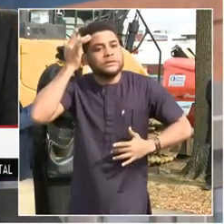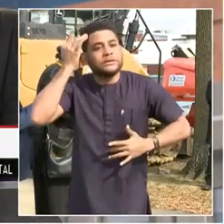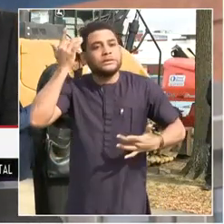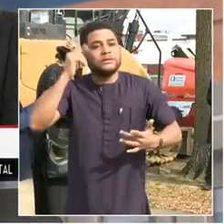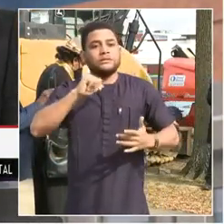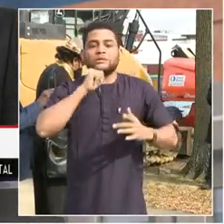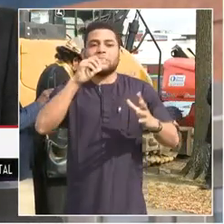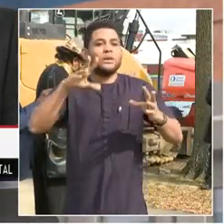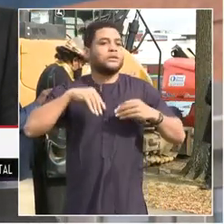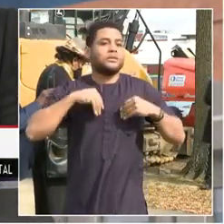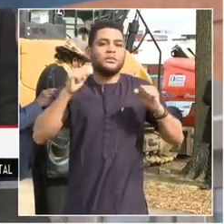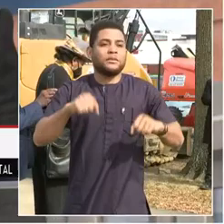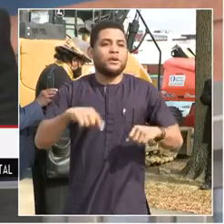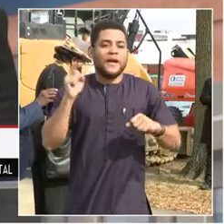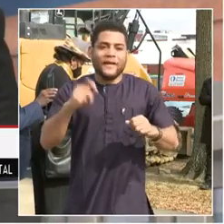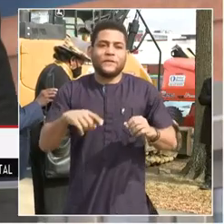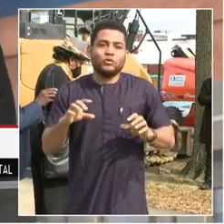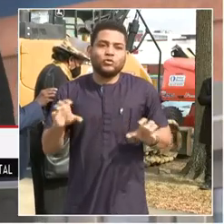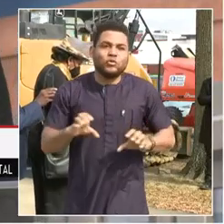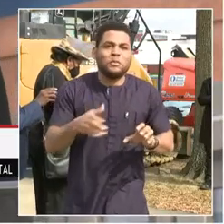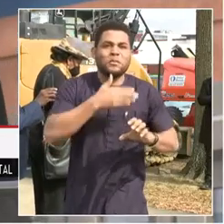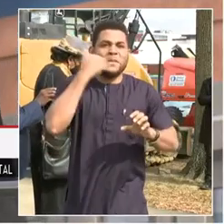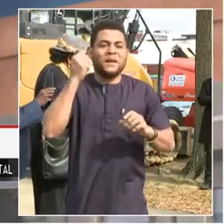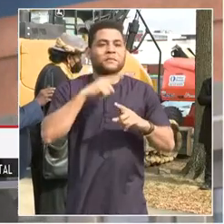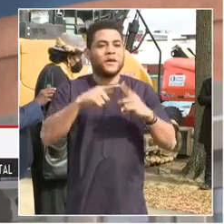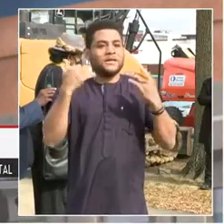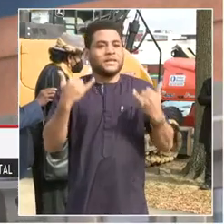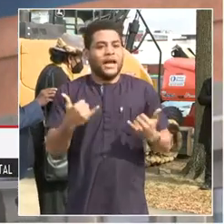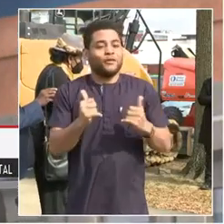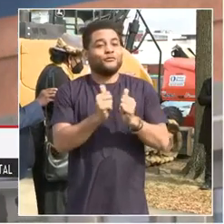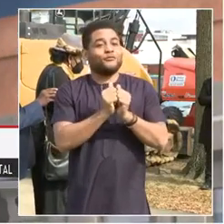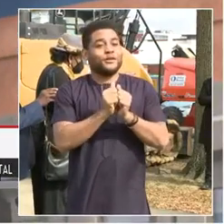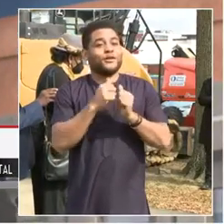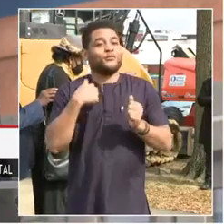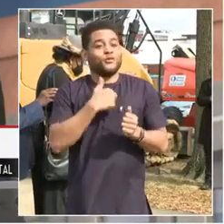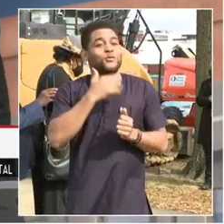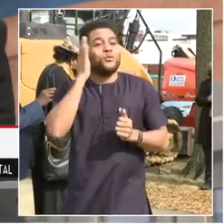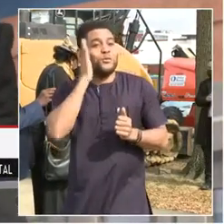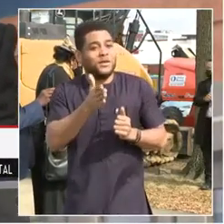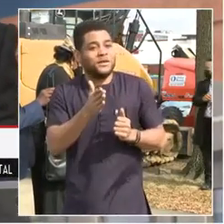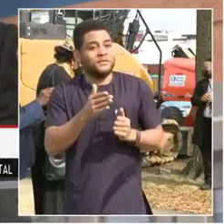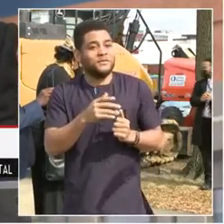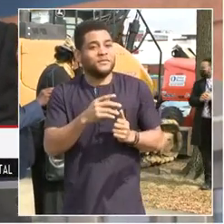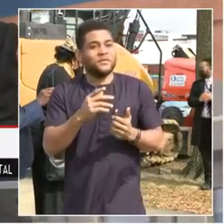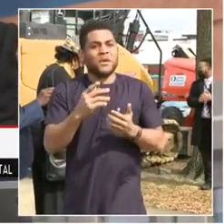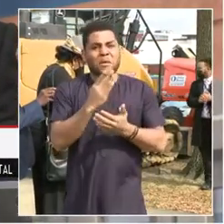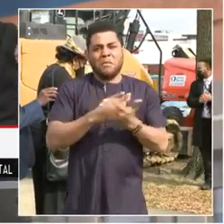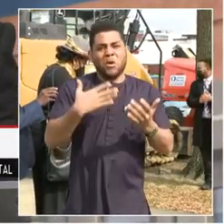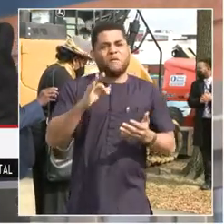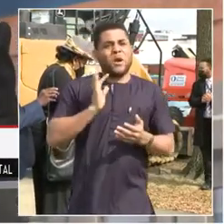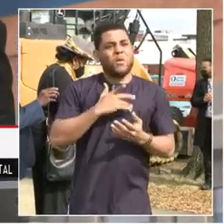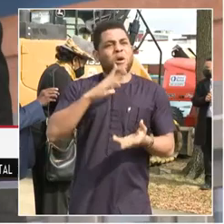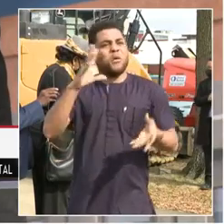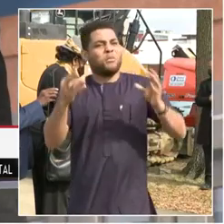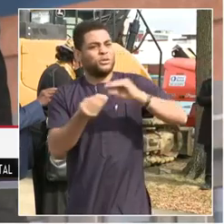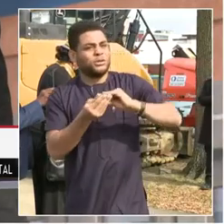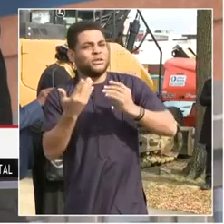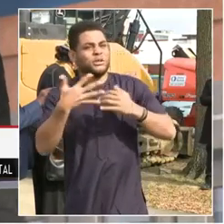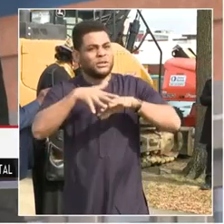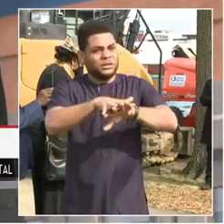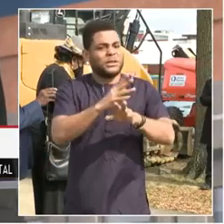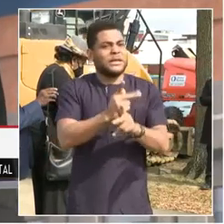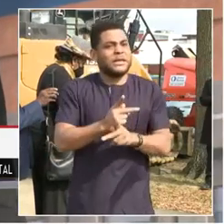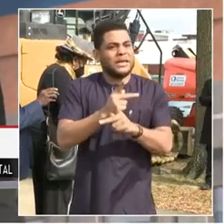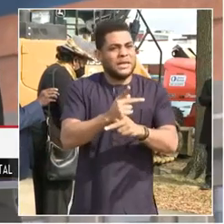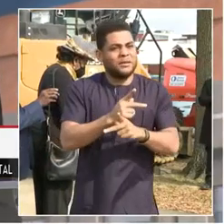must do better, and together we will. As part of the comprehensive integrated academic network of care,